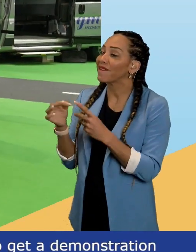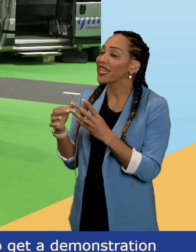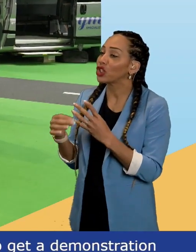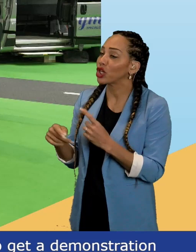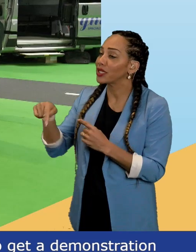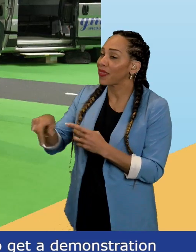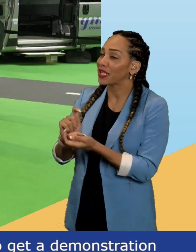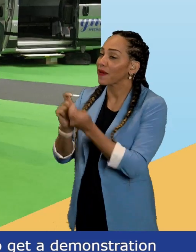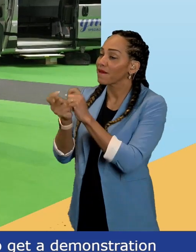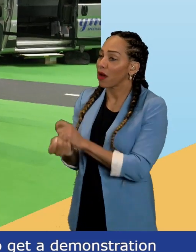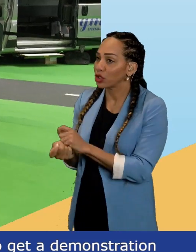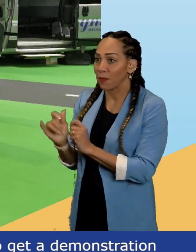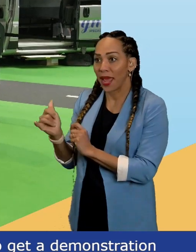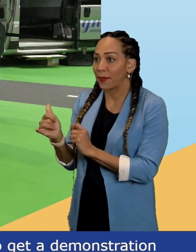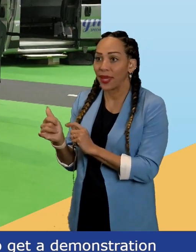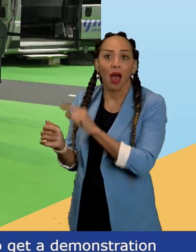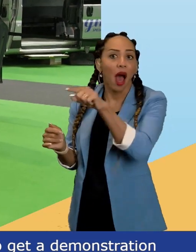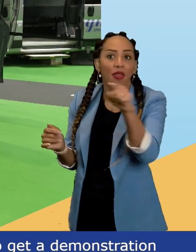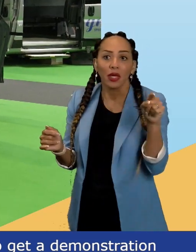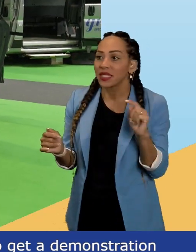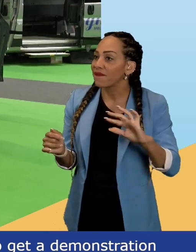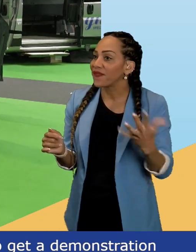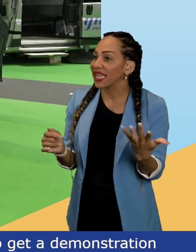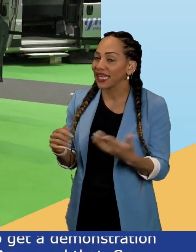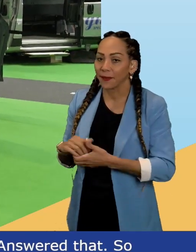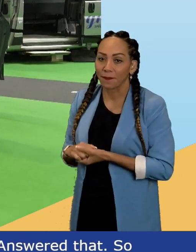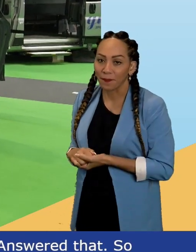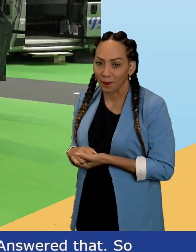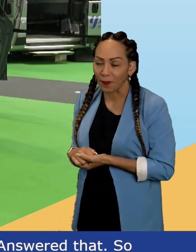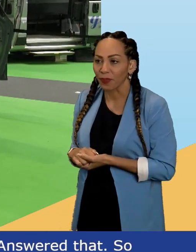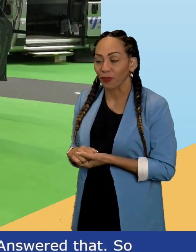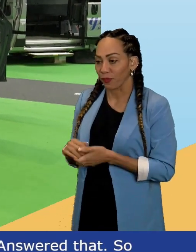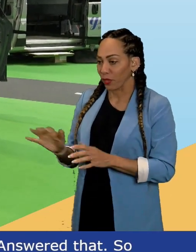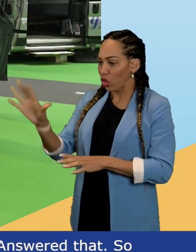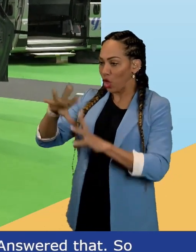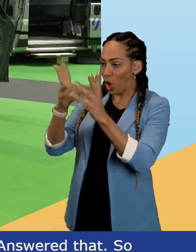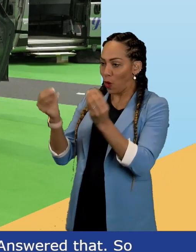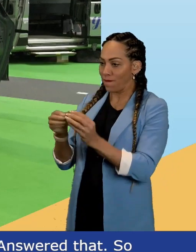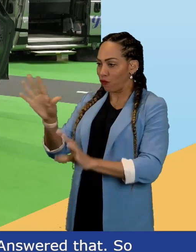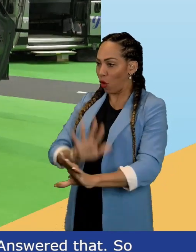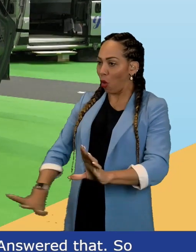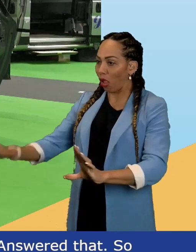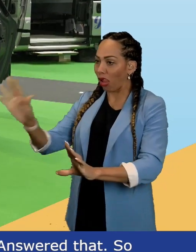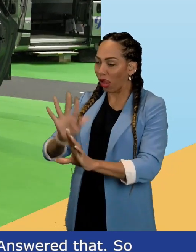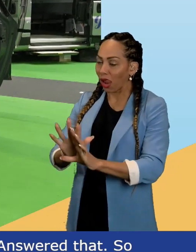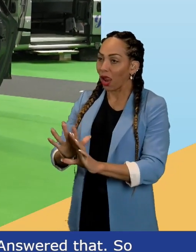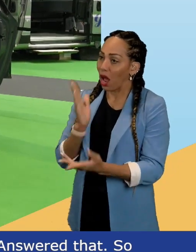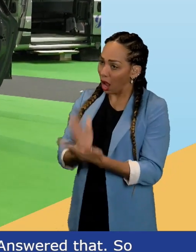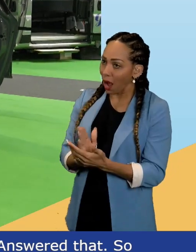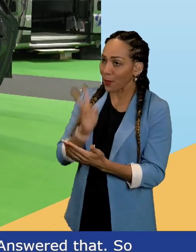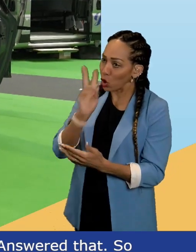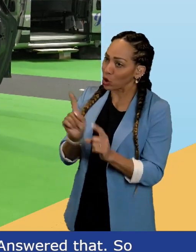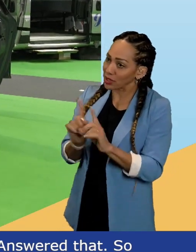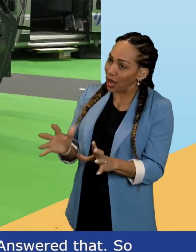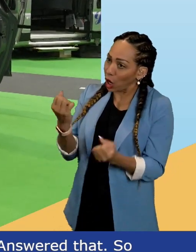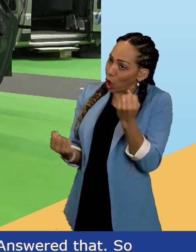conversion that you may not see in another kind of conversion? I think the overall kind of footprint of the vehicle, you've got something that really is a car. It looks like a car from the outside. When